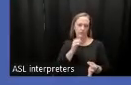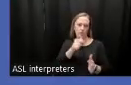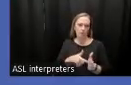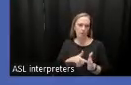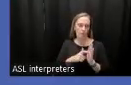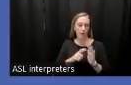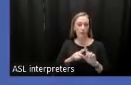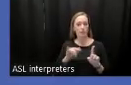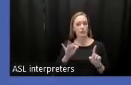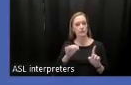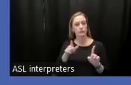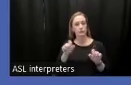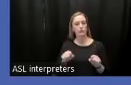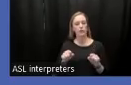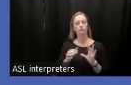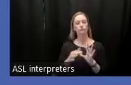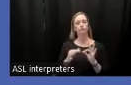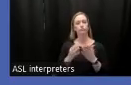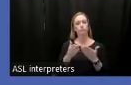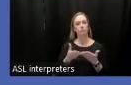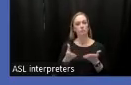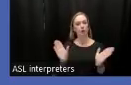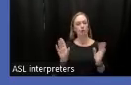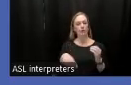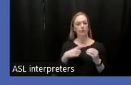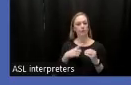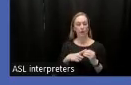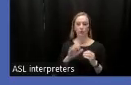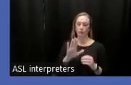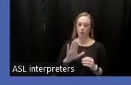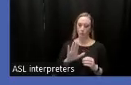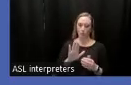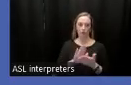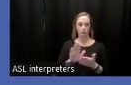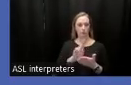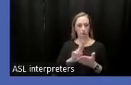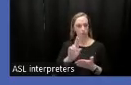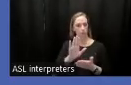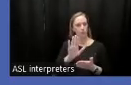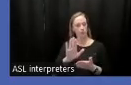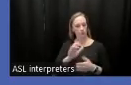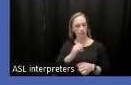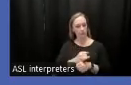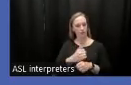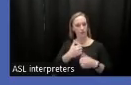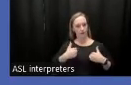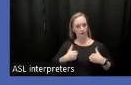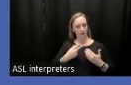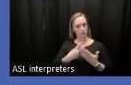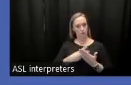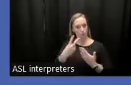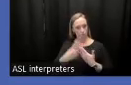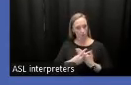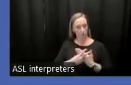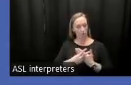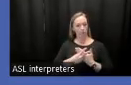if you could speak broadly about the fact that your institution does have programming and does